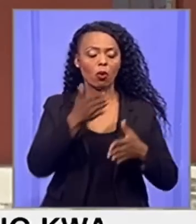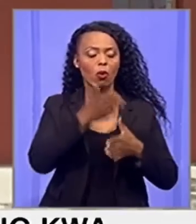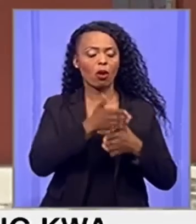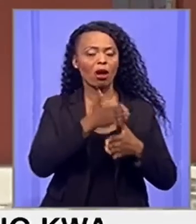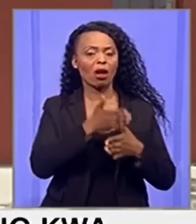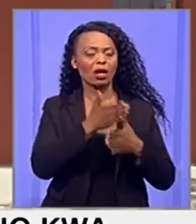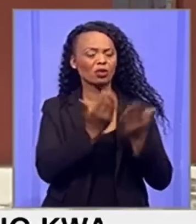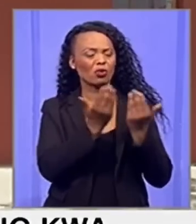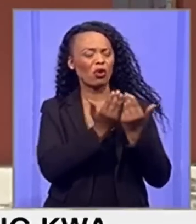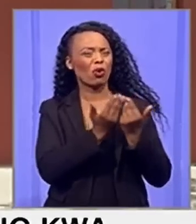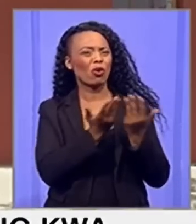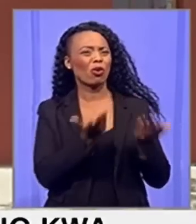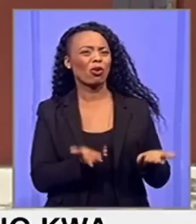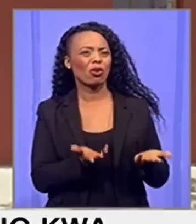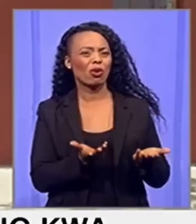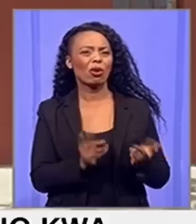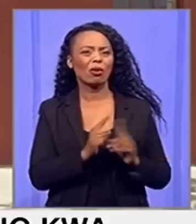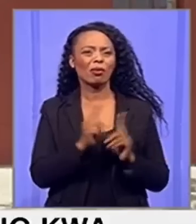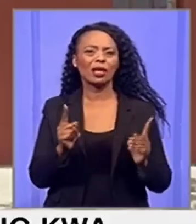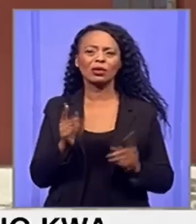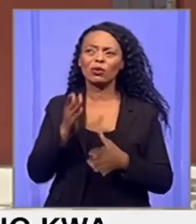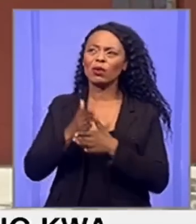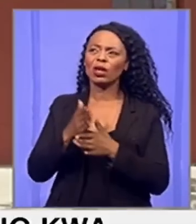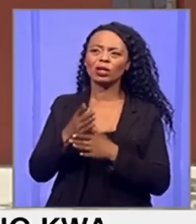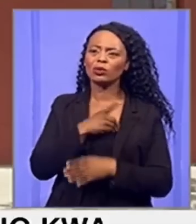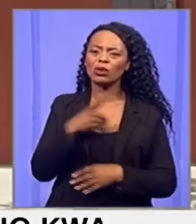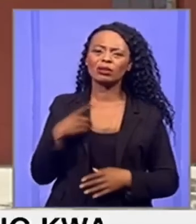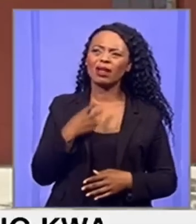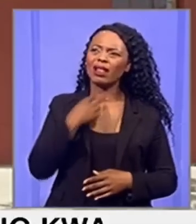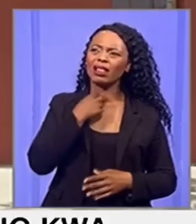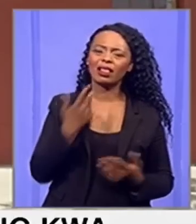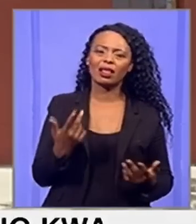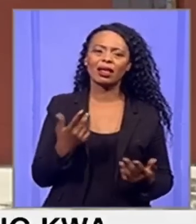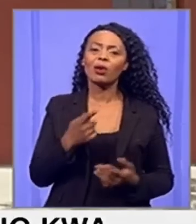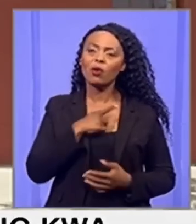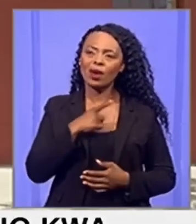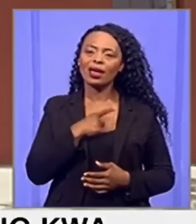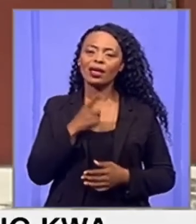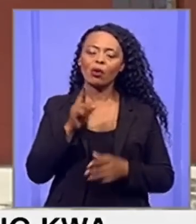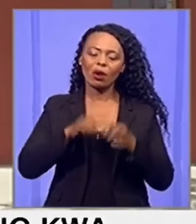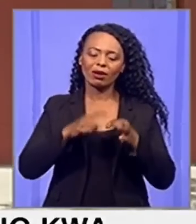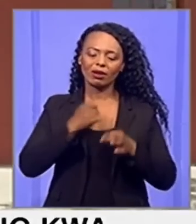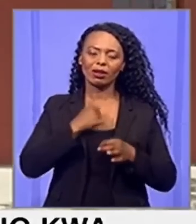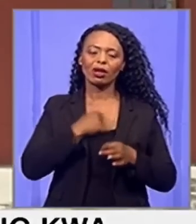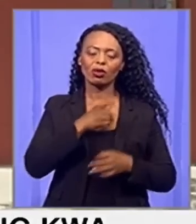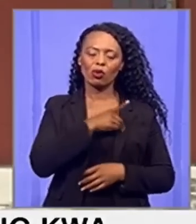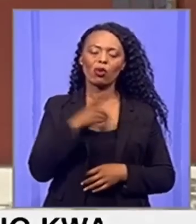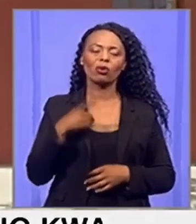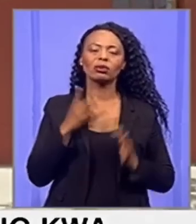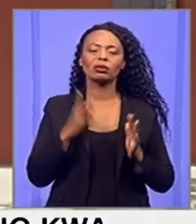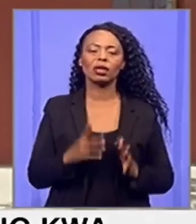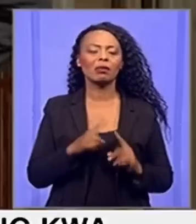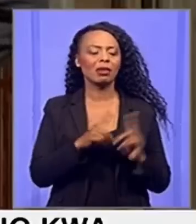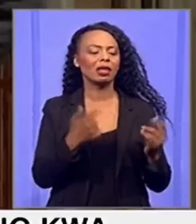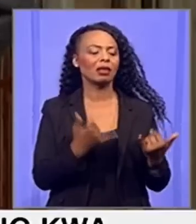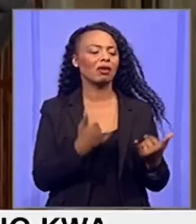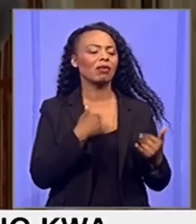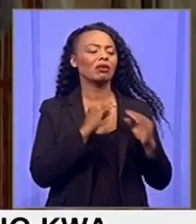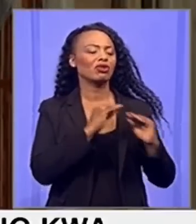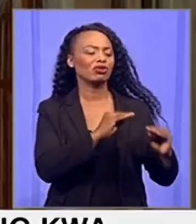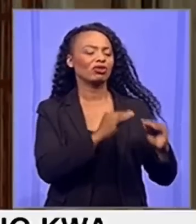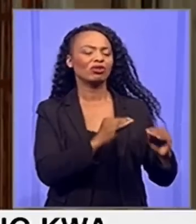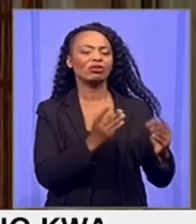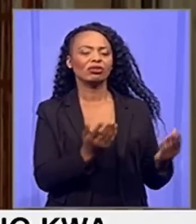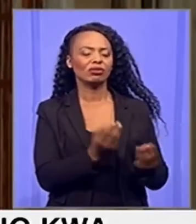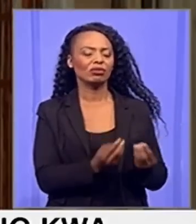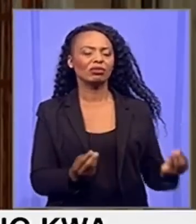instead ya gore ke lo bereka mo hospital mo ke tshwanetseng gore be ke bereka mo teng e utlwisa botlhoko. Baalogi ba